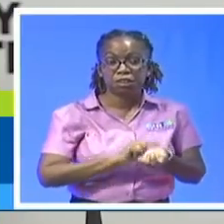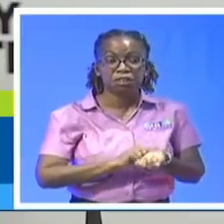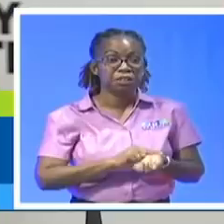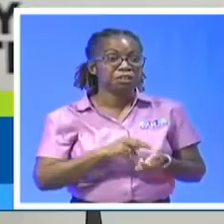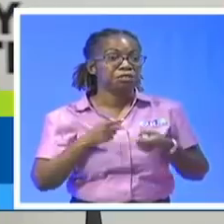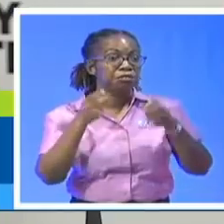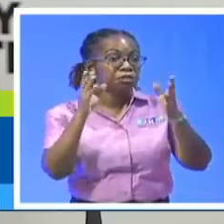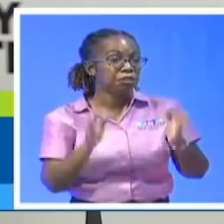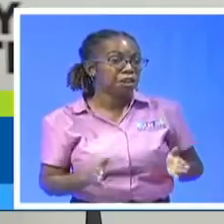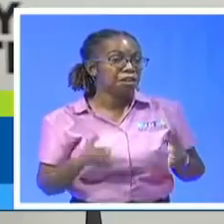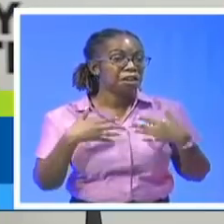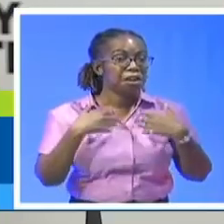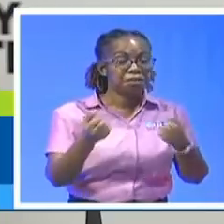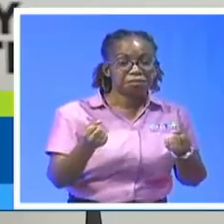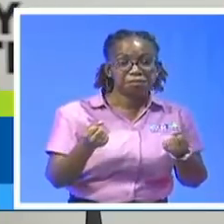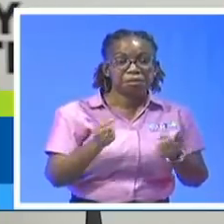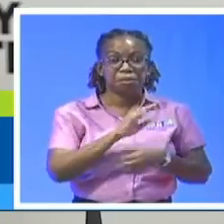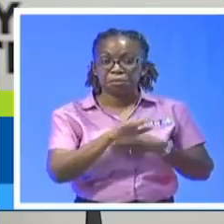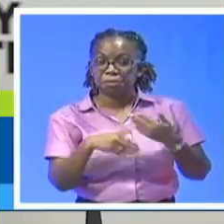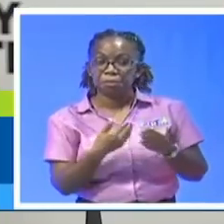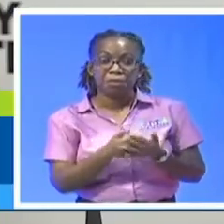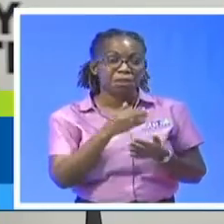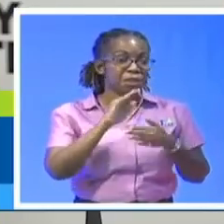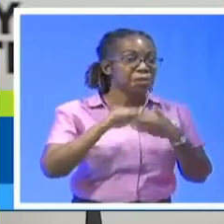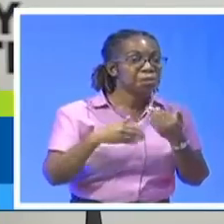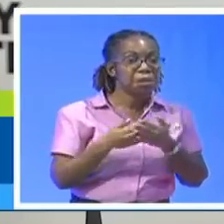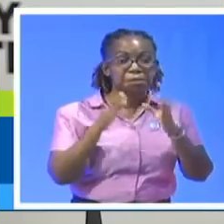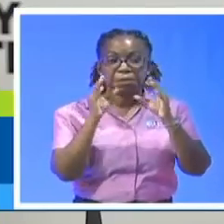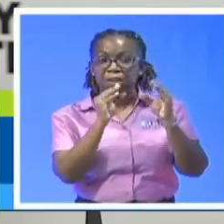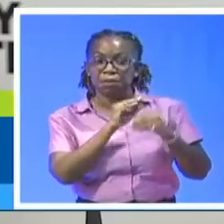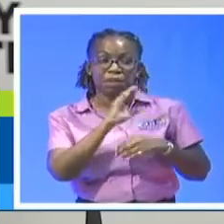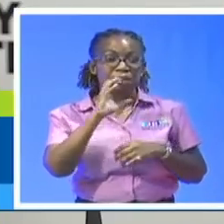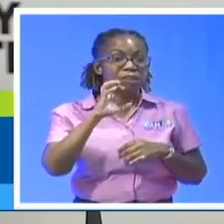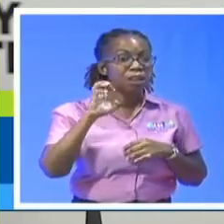Dr. Trotman, everyone, CEOs, everyone.